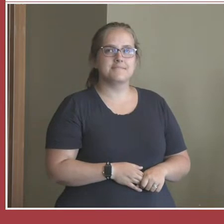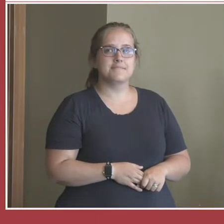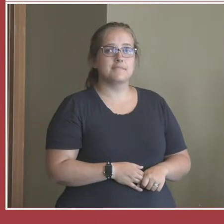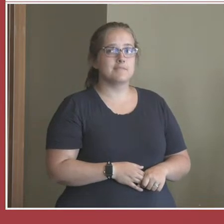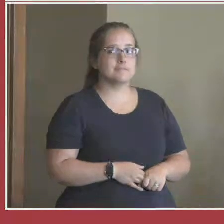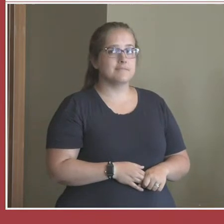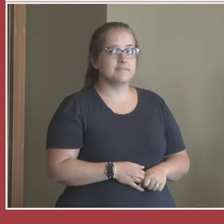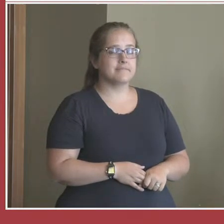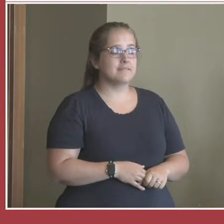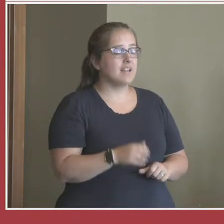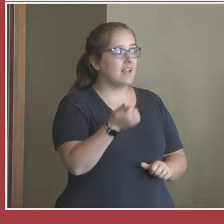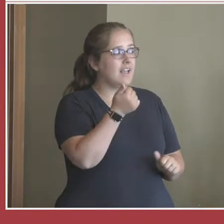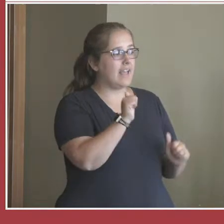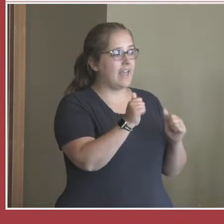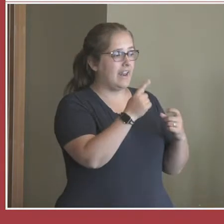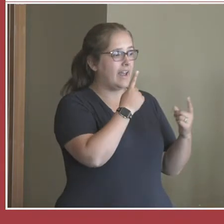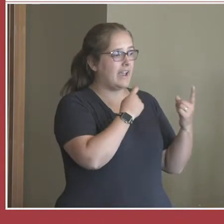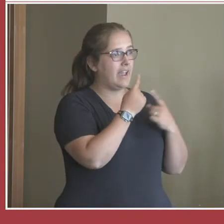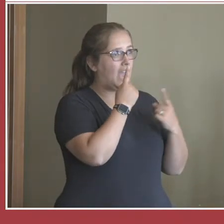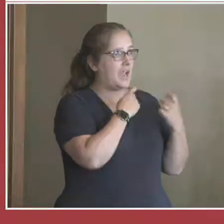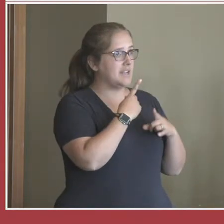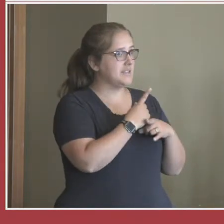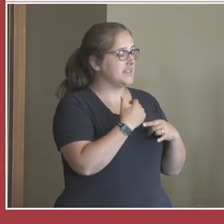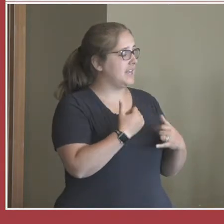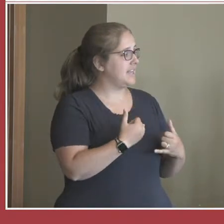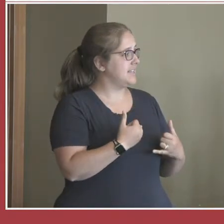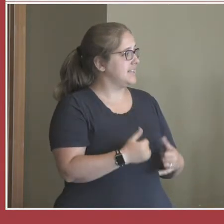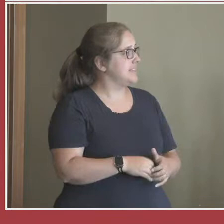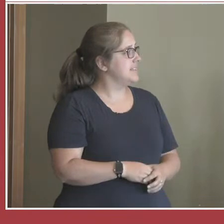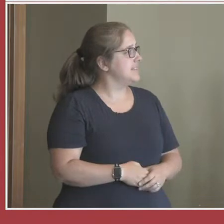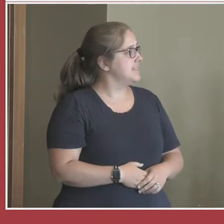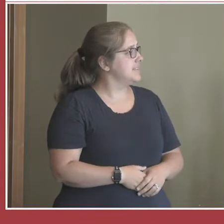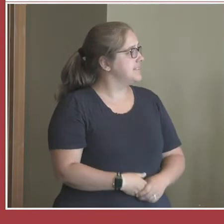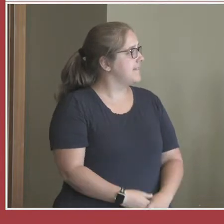Are there any questions at this point?